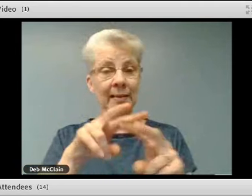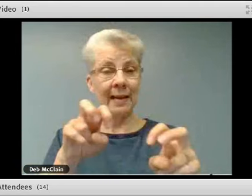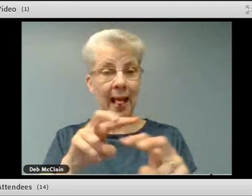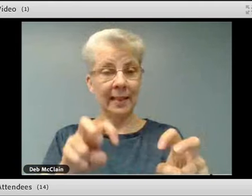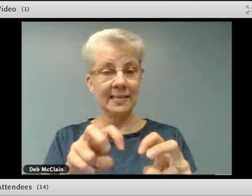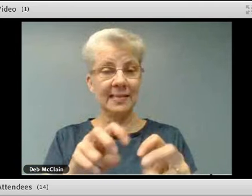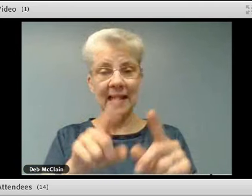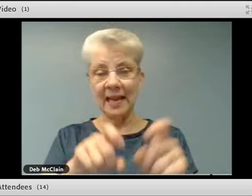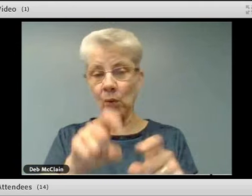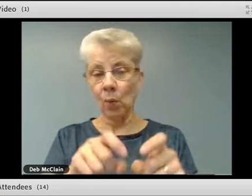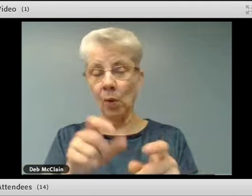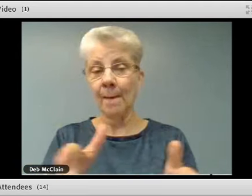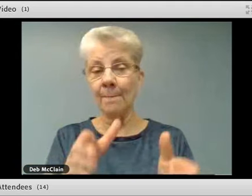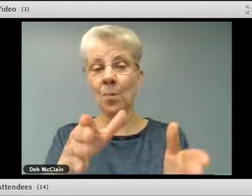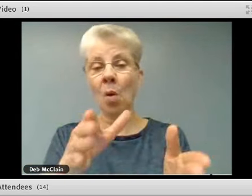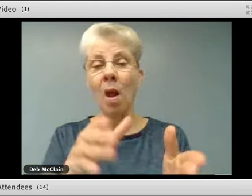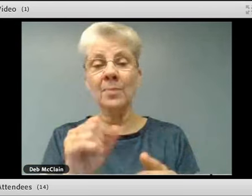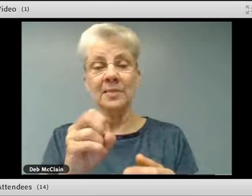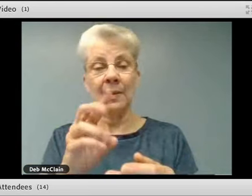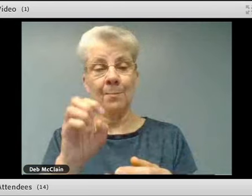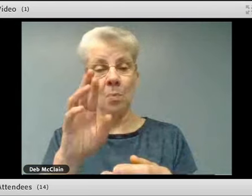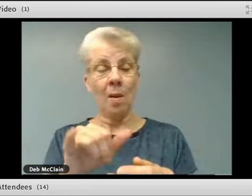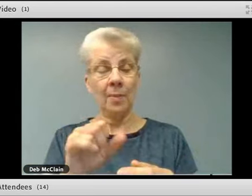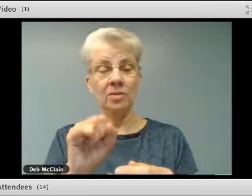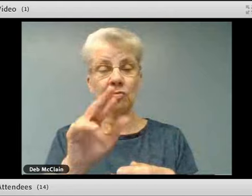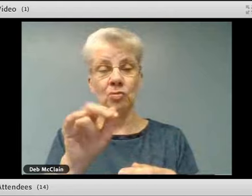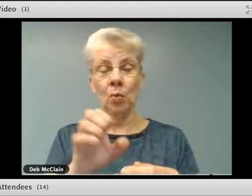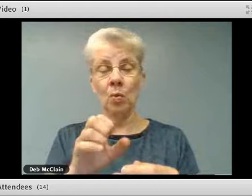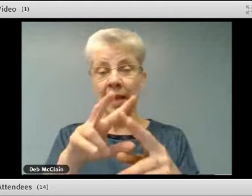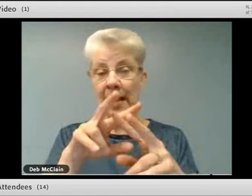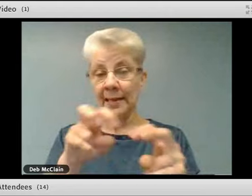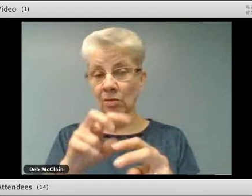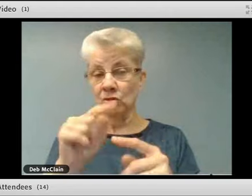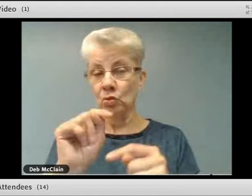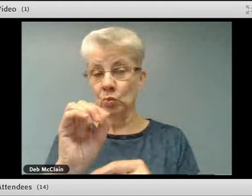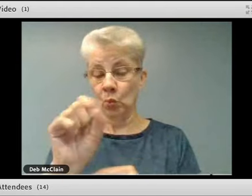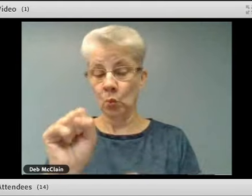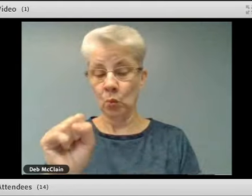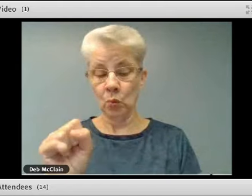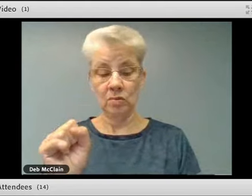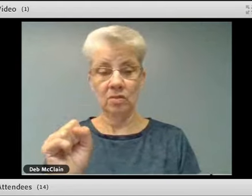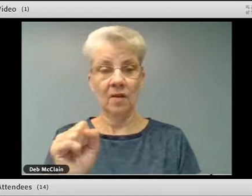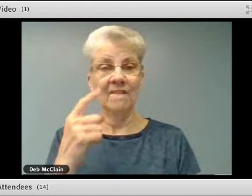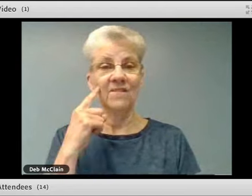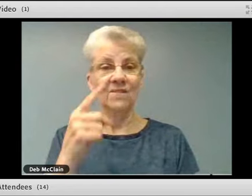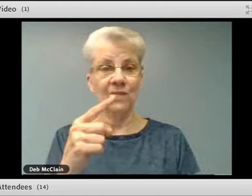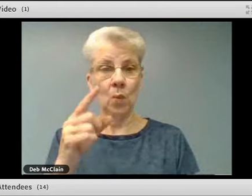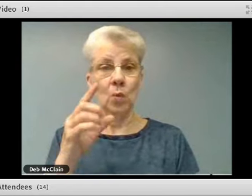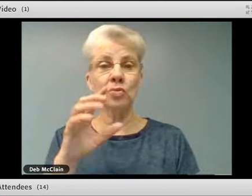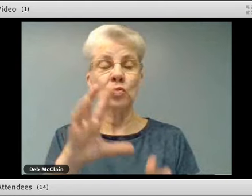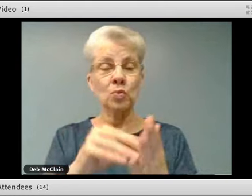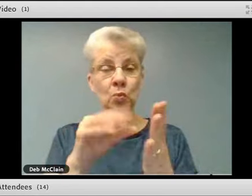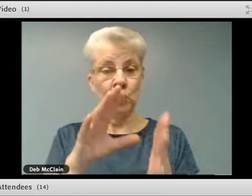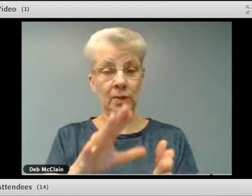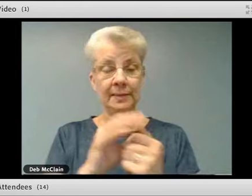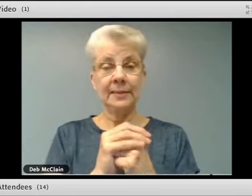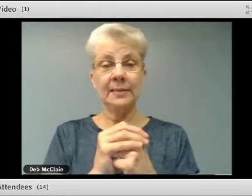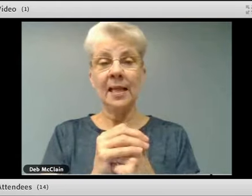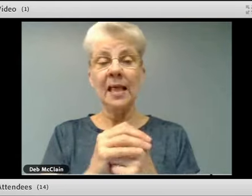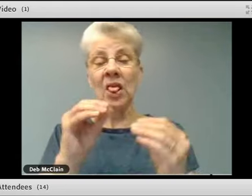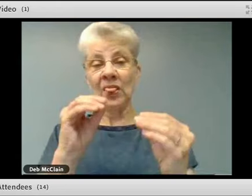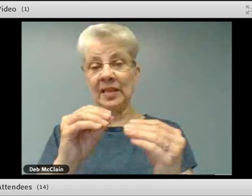primary source analysis tools for students. The teaching guide purposely does not